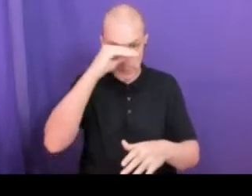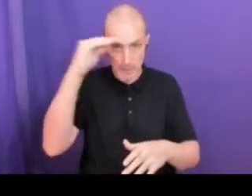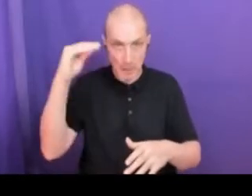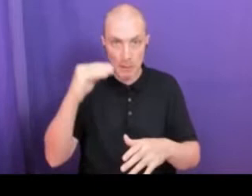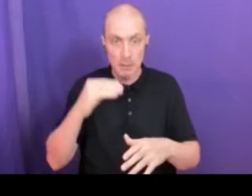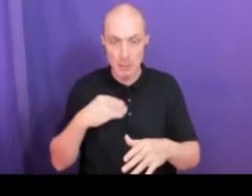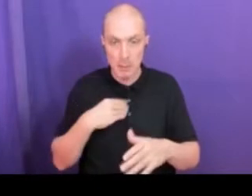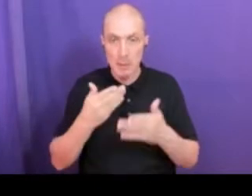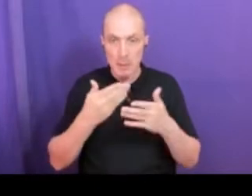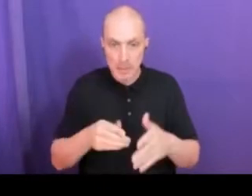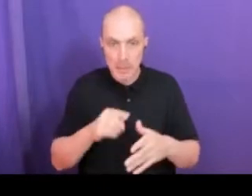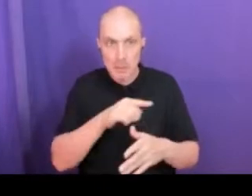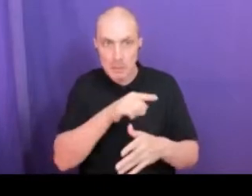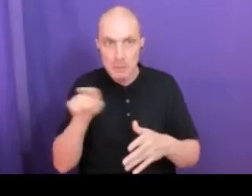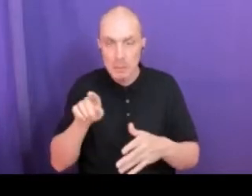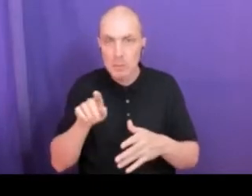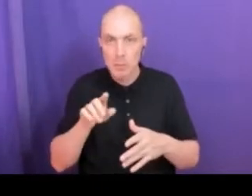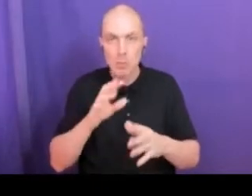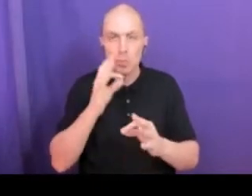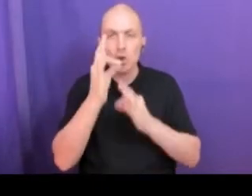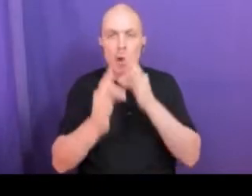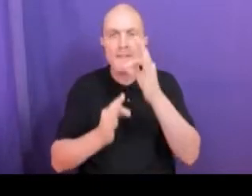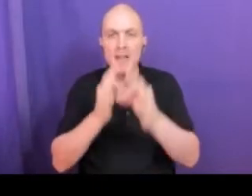current clinical services.